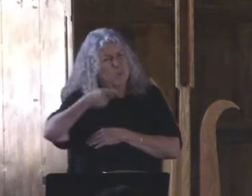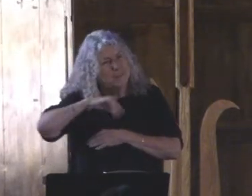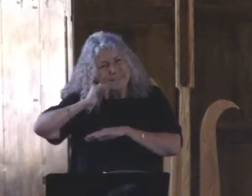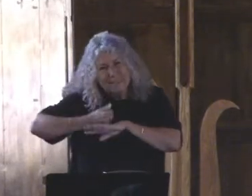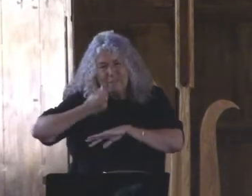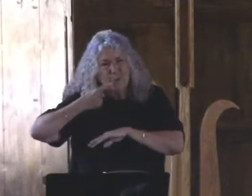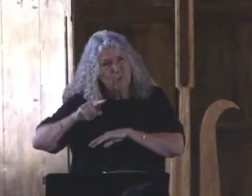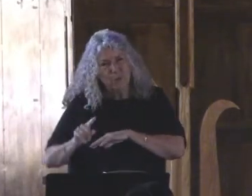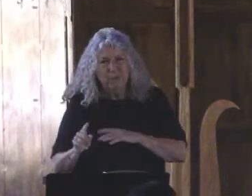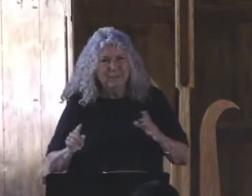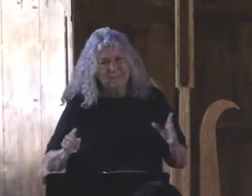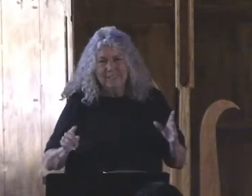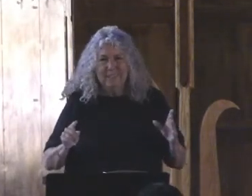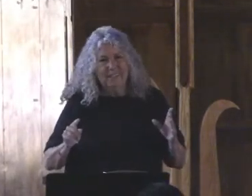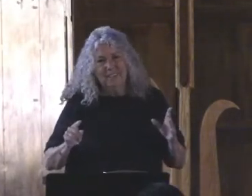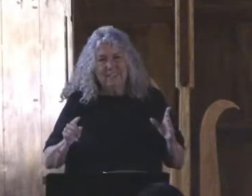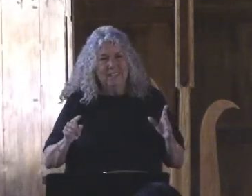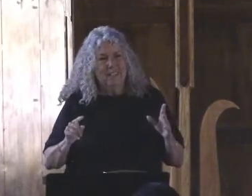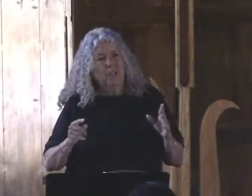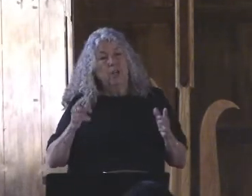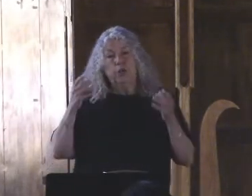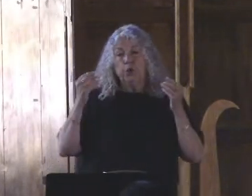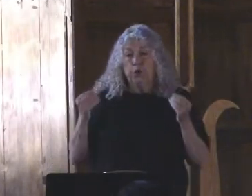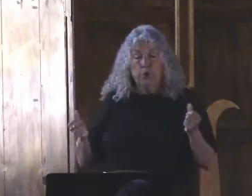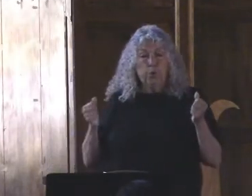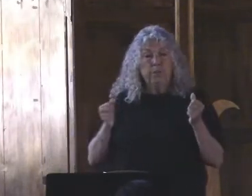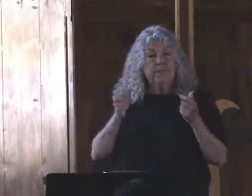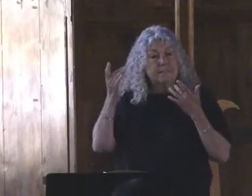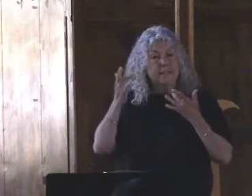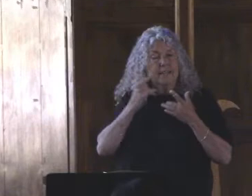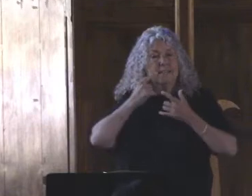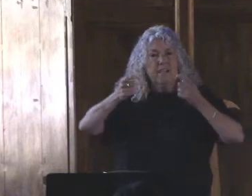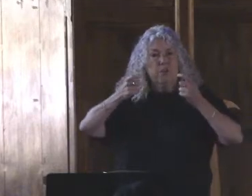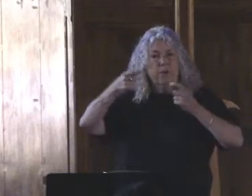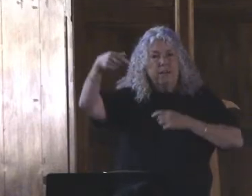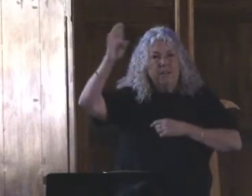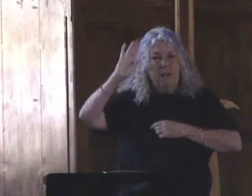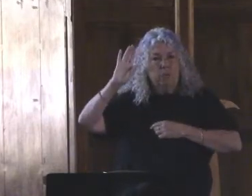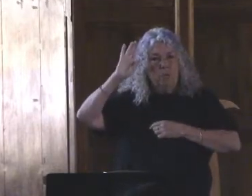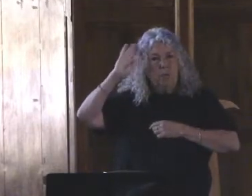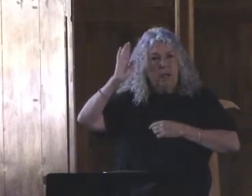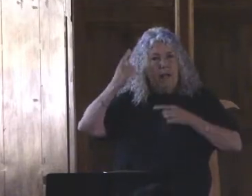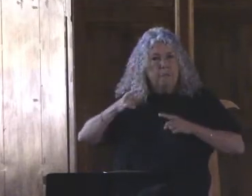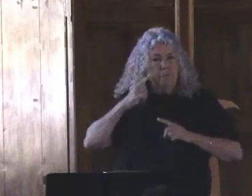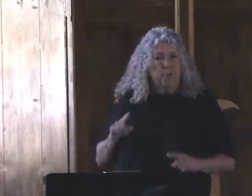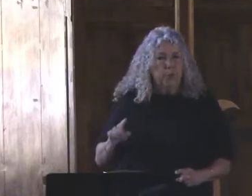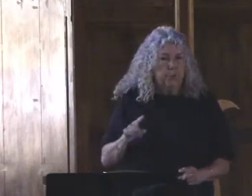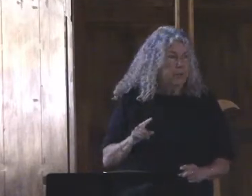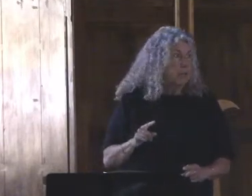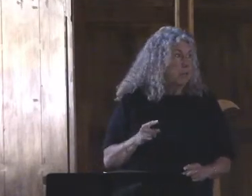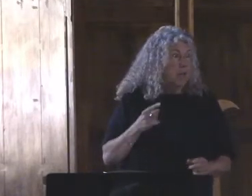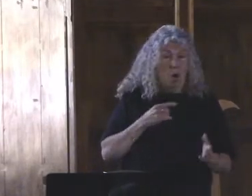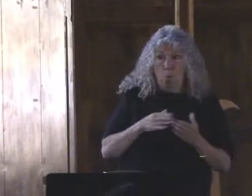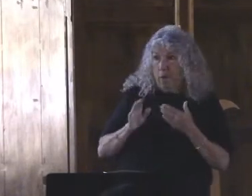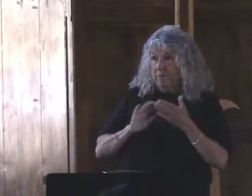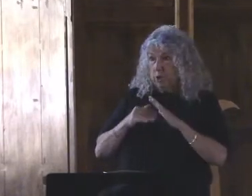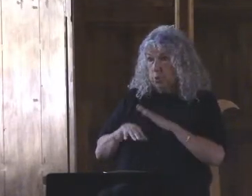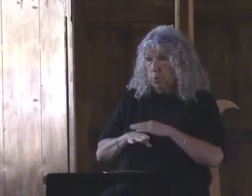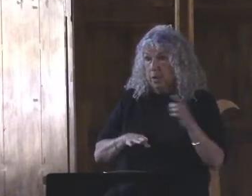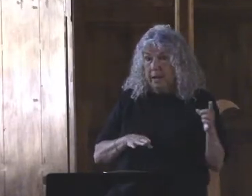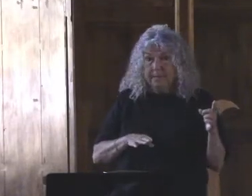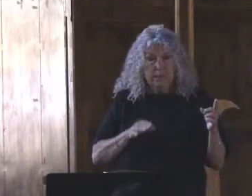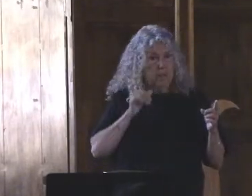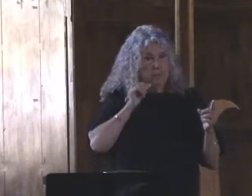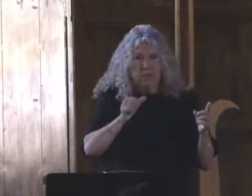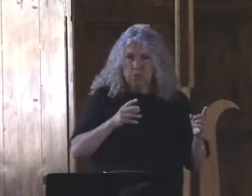set before you, cure their sick, and say, 'The reign of God is at hand for you.' Whatever town you enter and